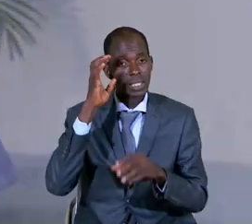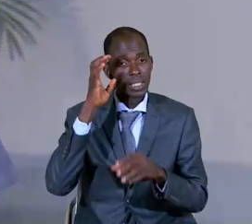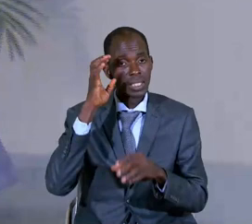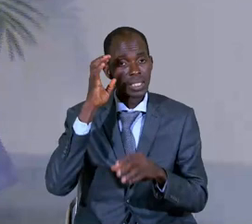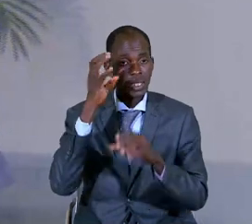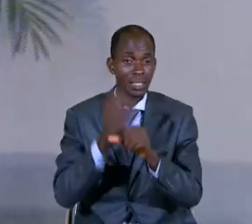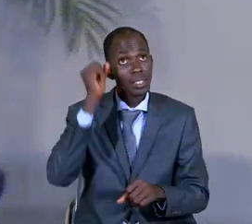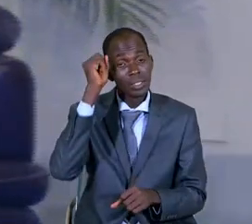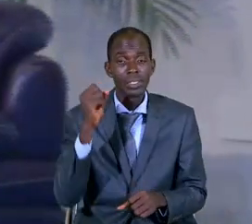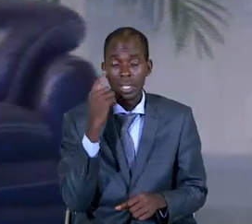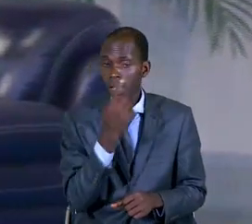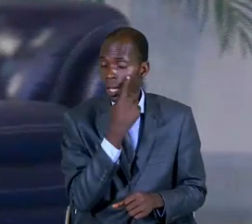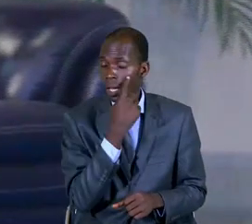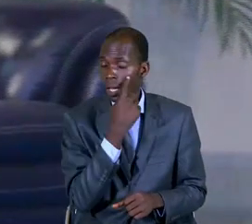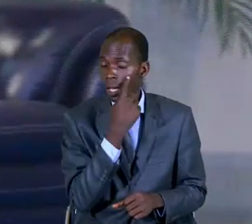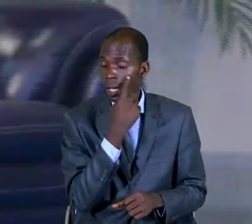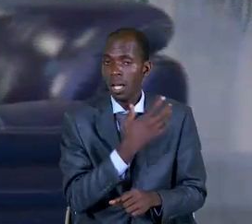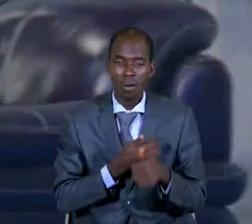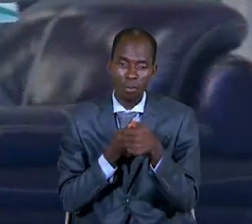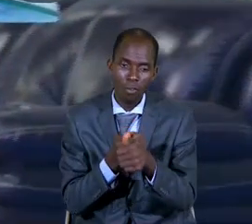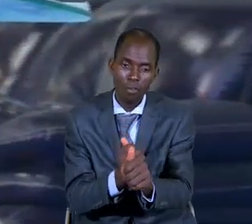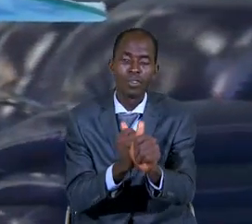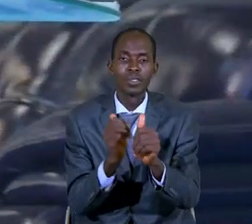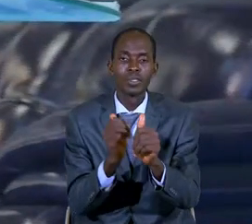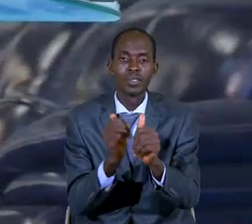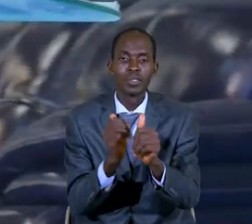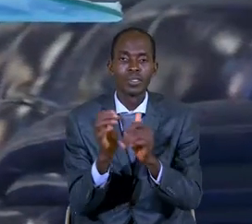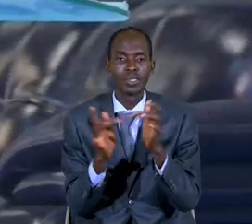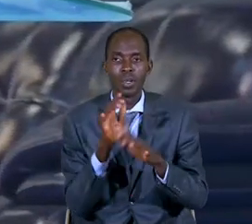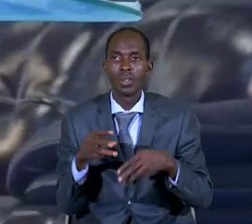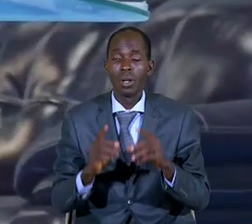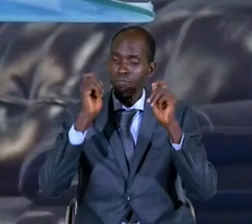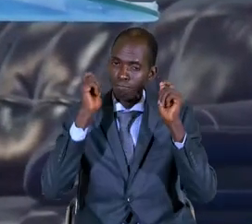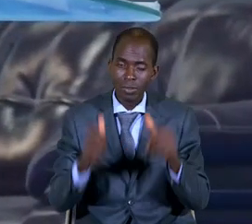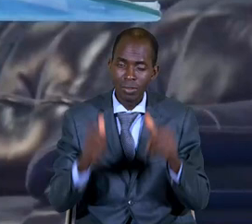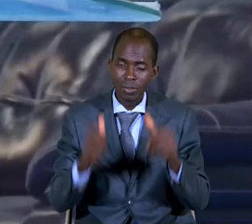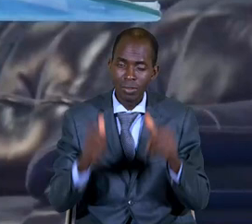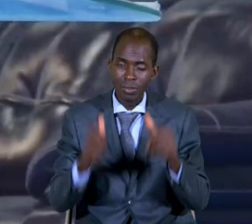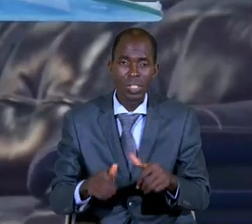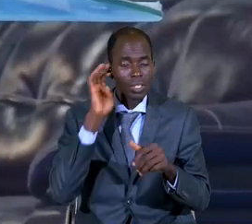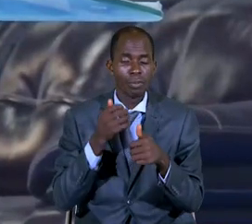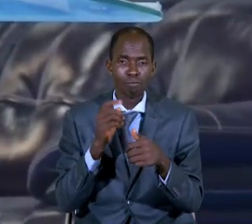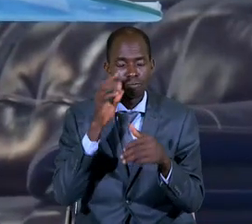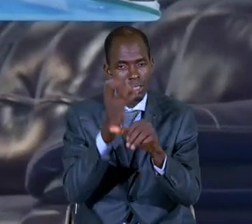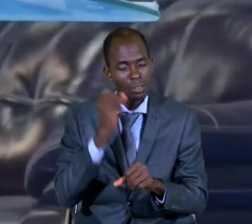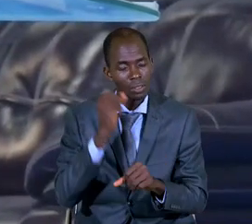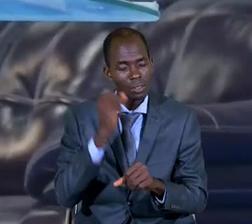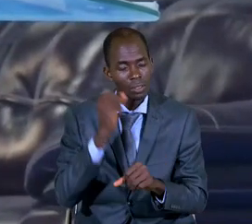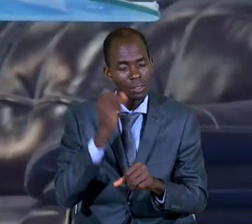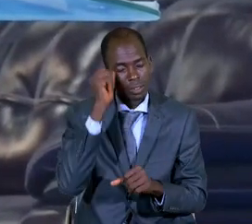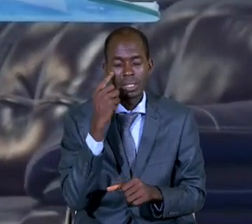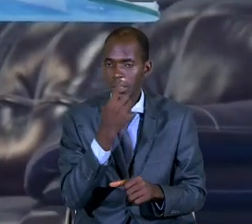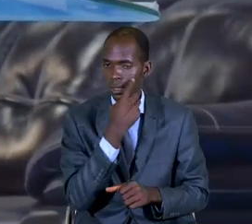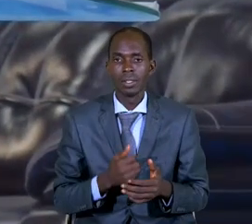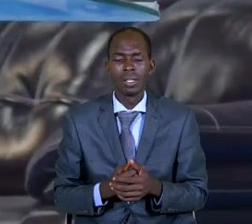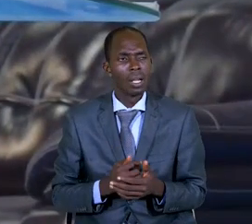he followed Jesus in the way. He received the sight. He didn't say, I miss a lot